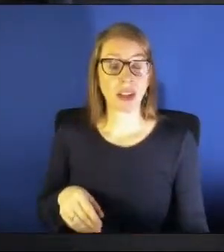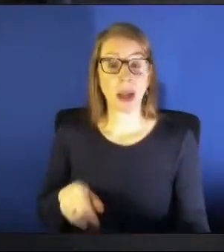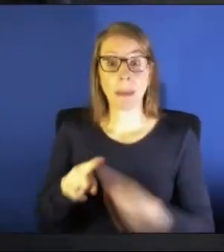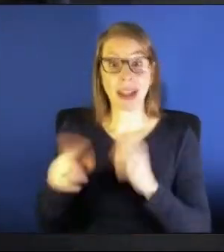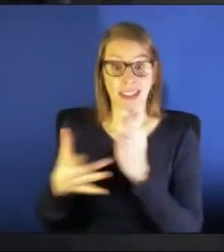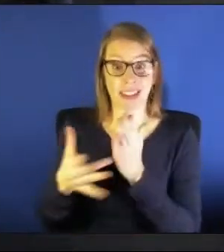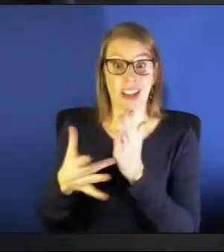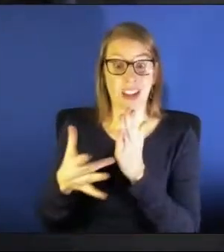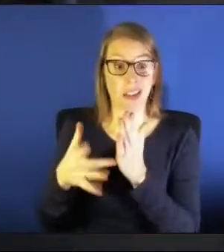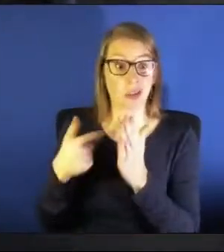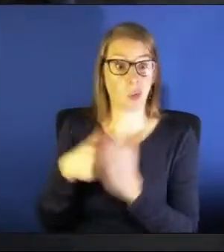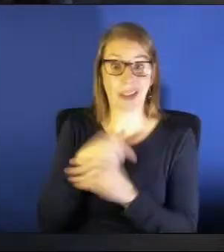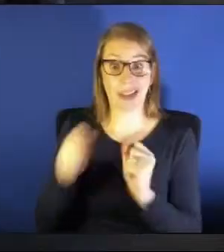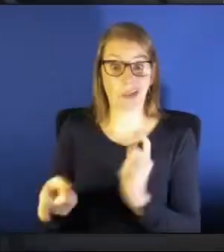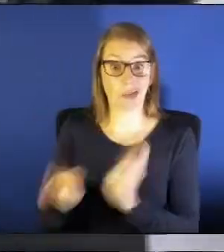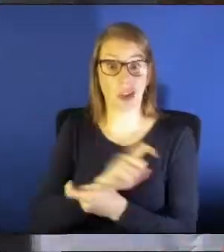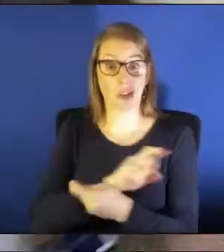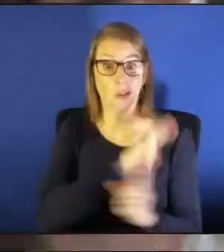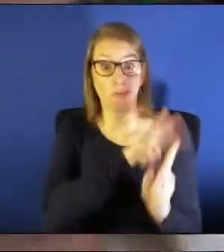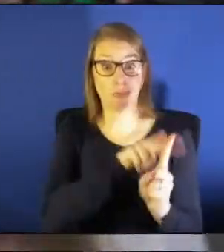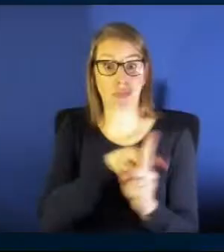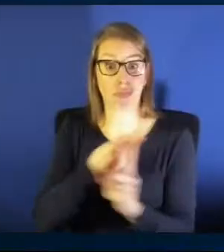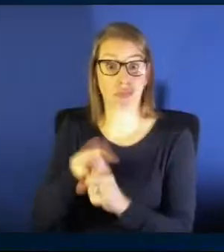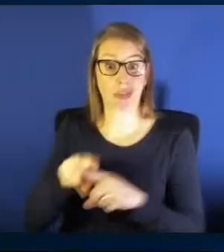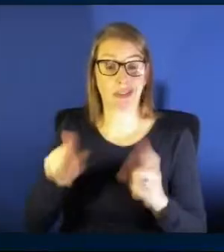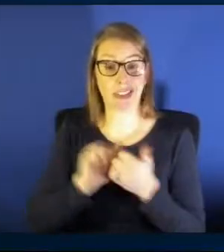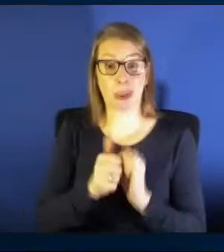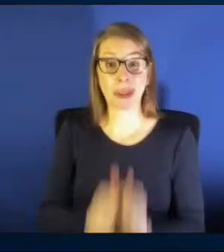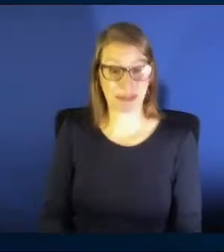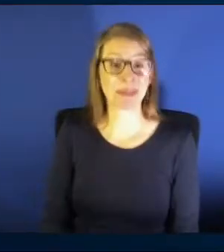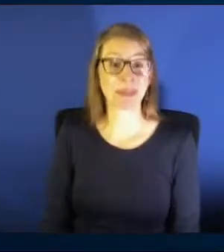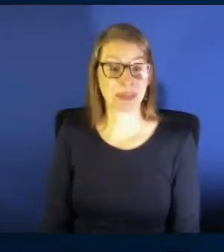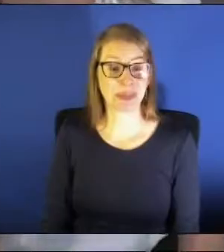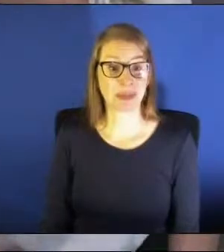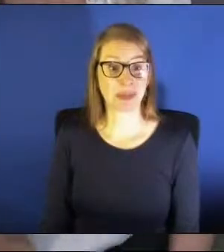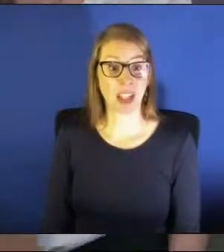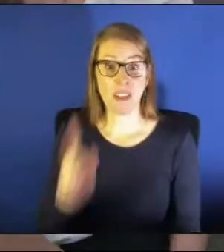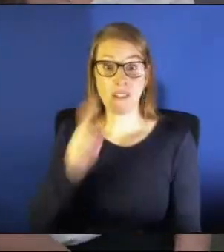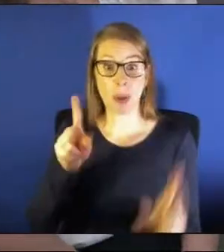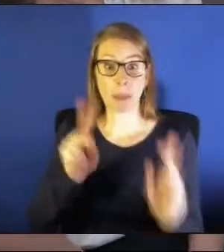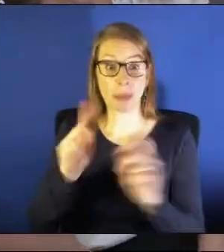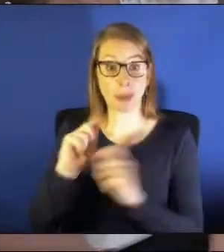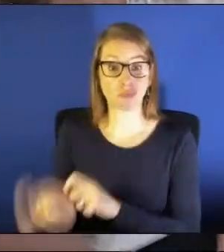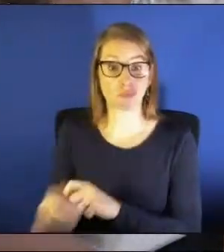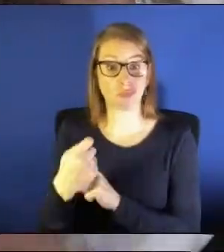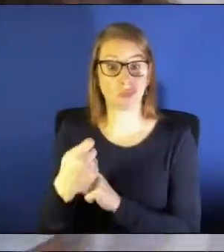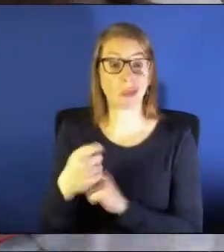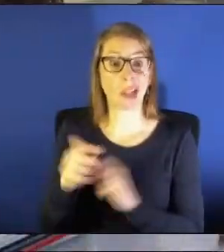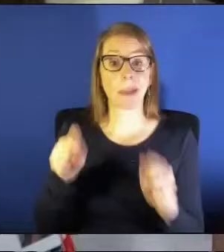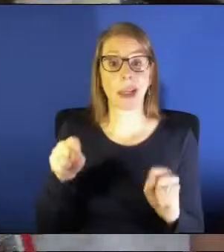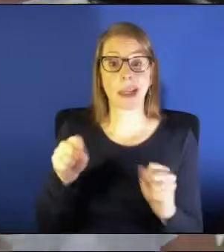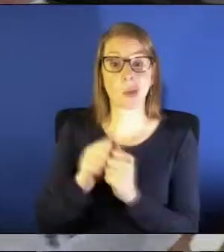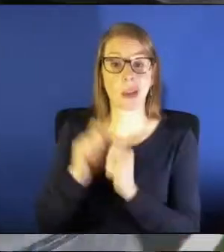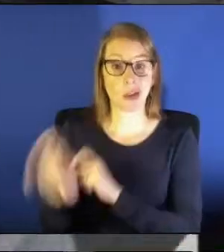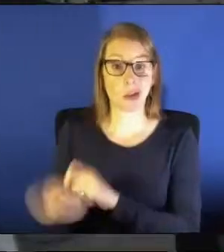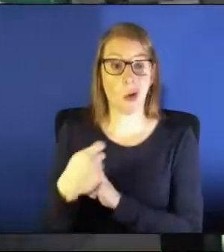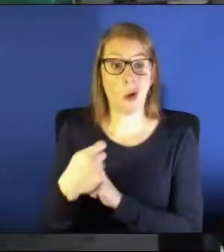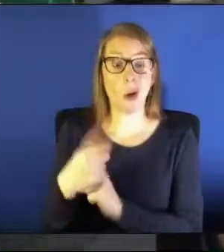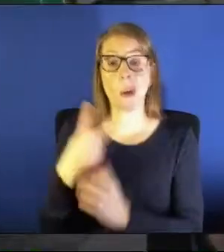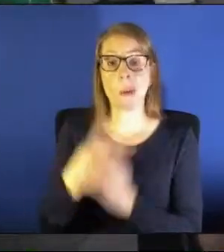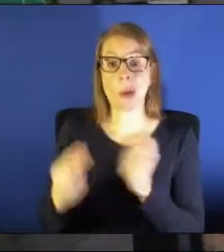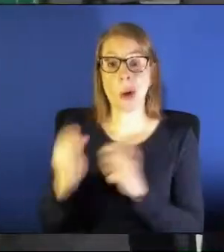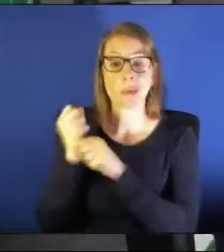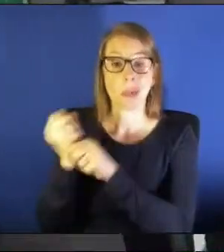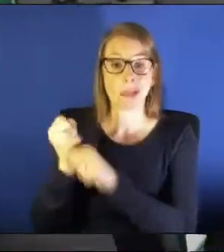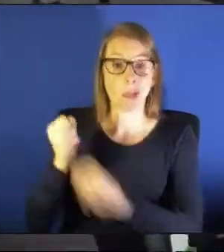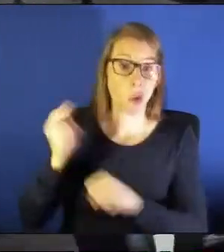for further than that as well. So you do it for people's golf swings, Ryan? Yeah, we have the ability to do it with golf, both baseball throwing and